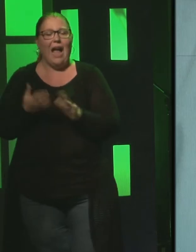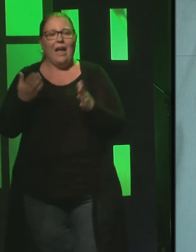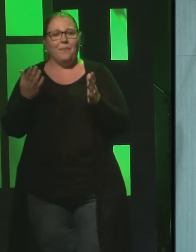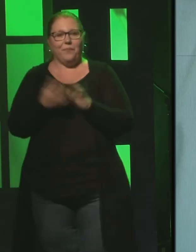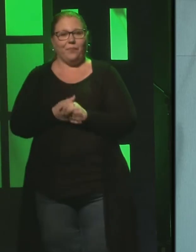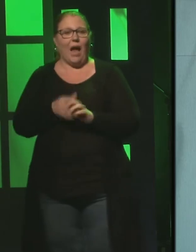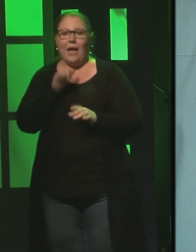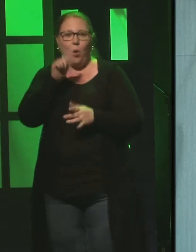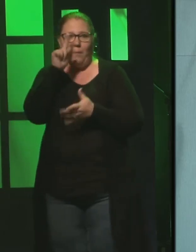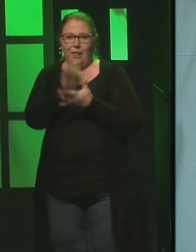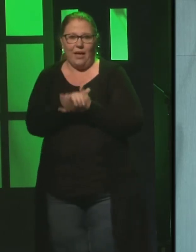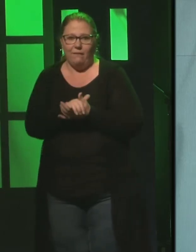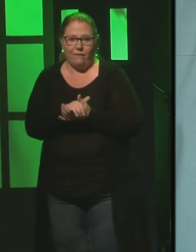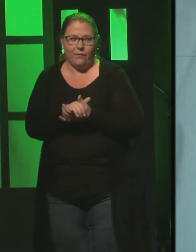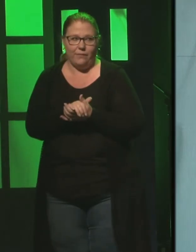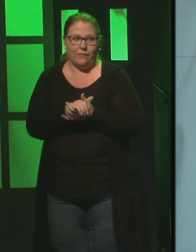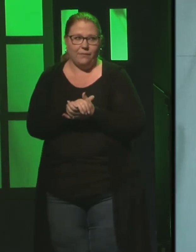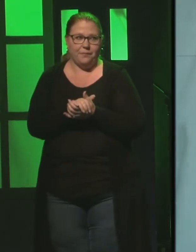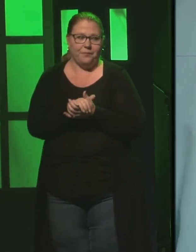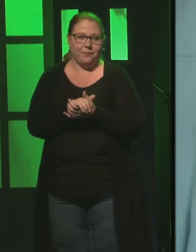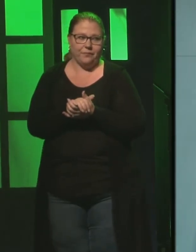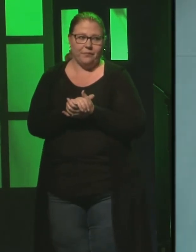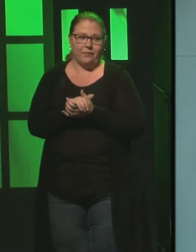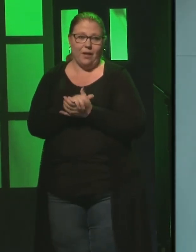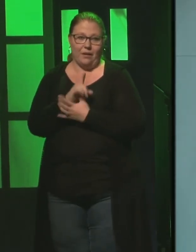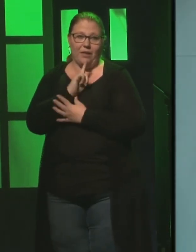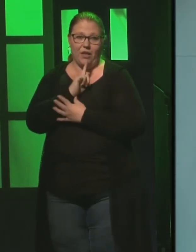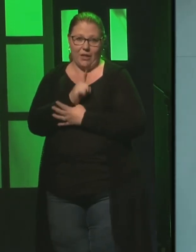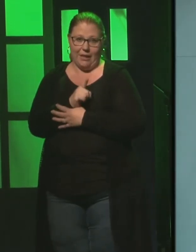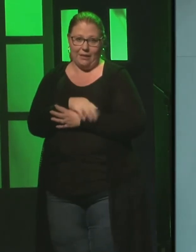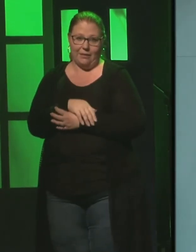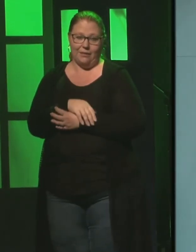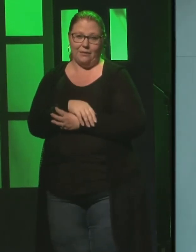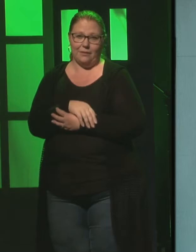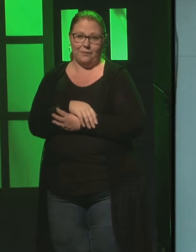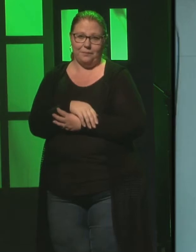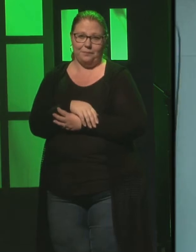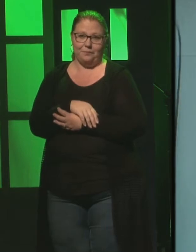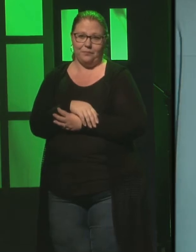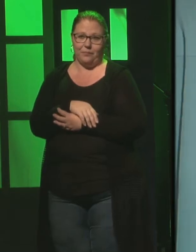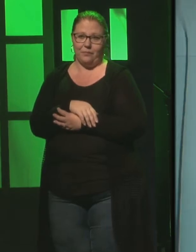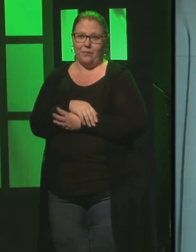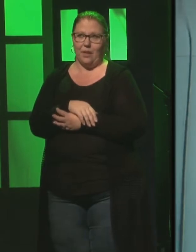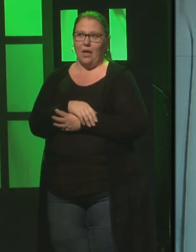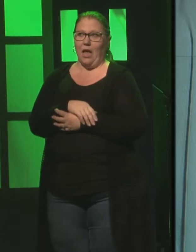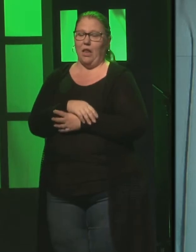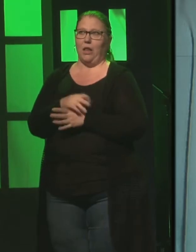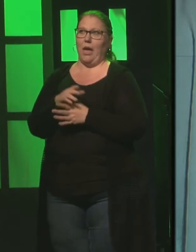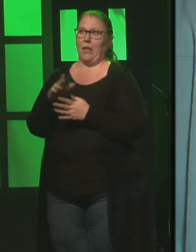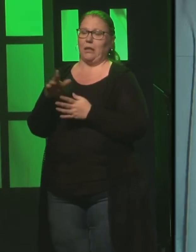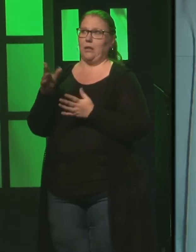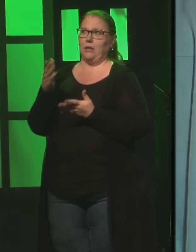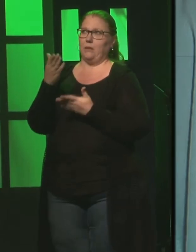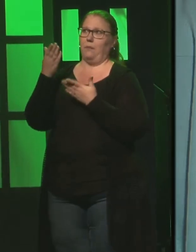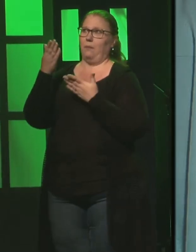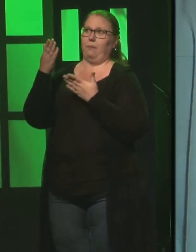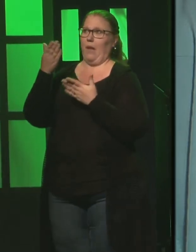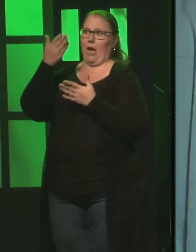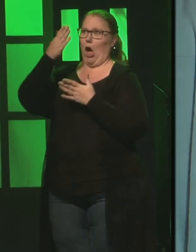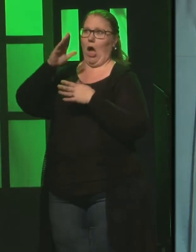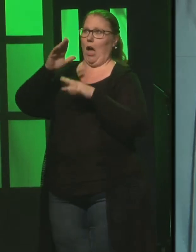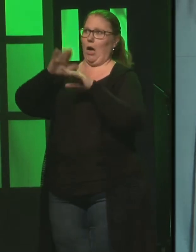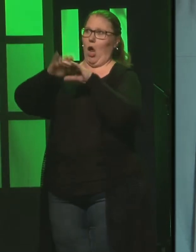I don't believe that there is this entity that sits on a